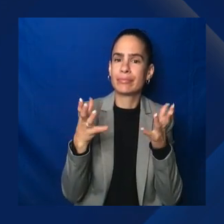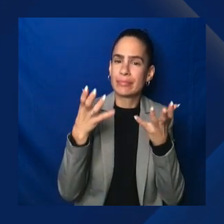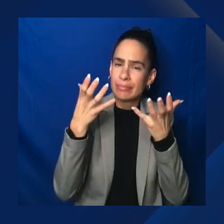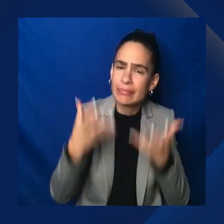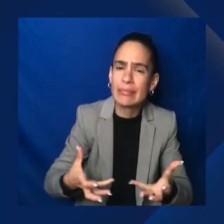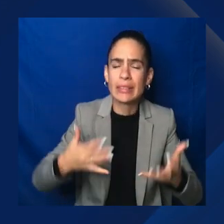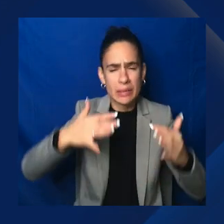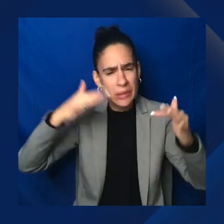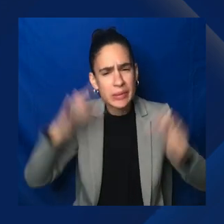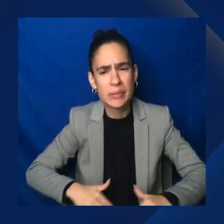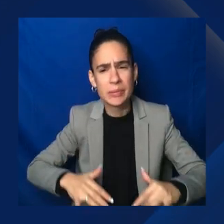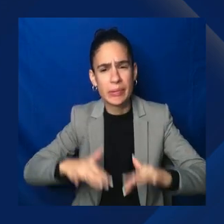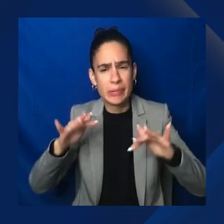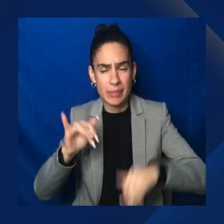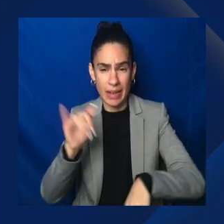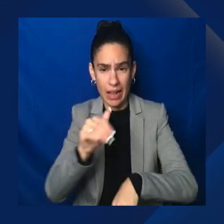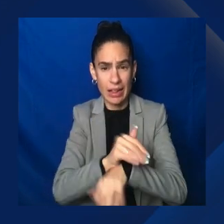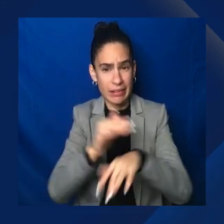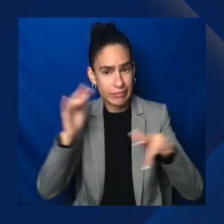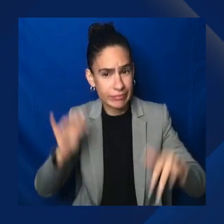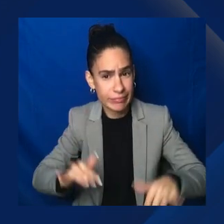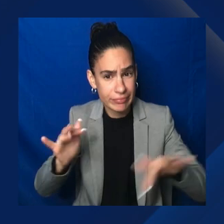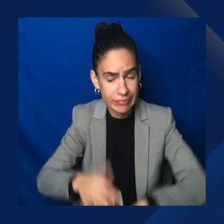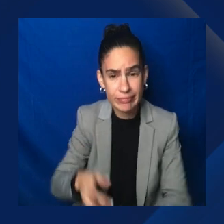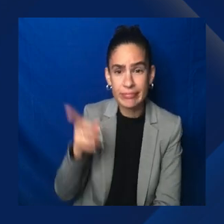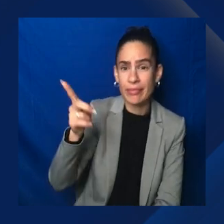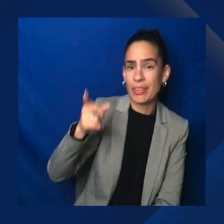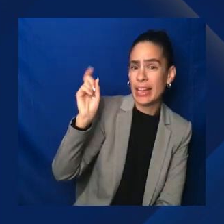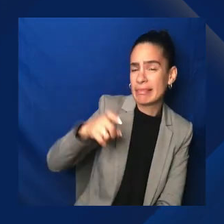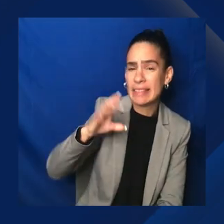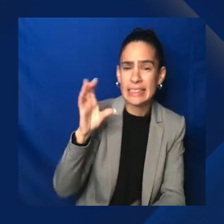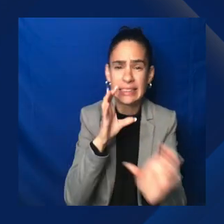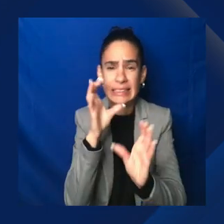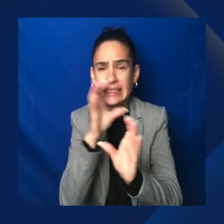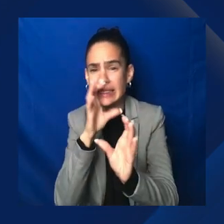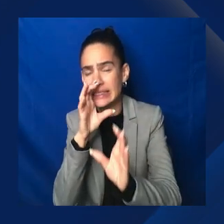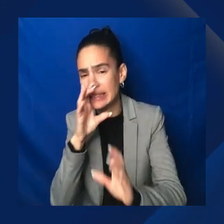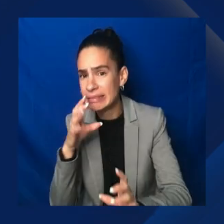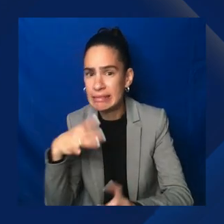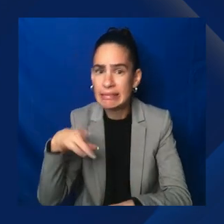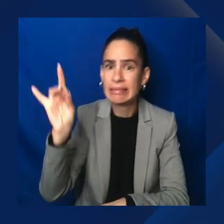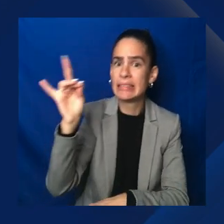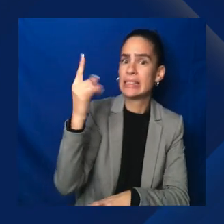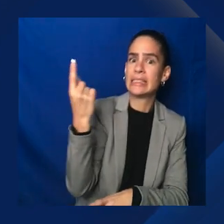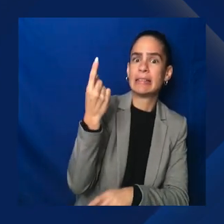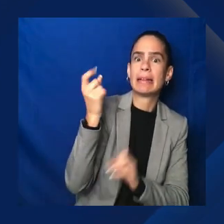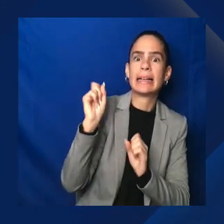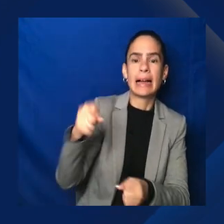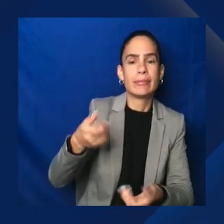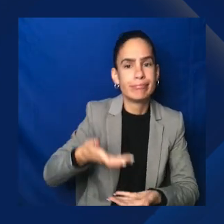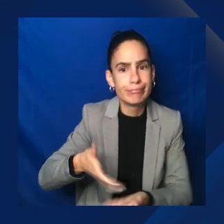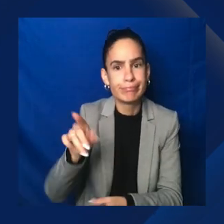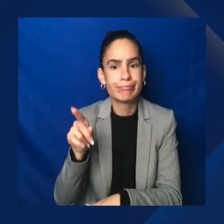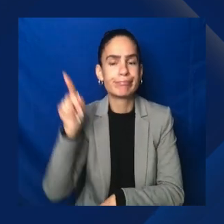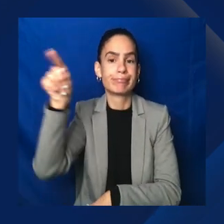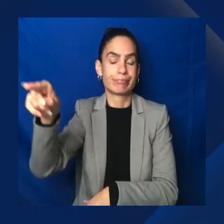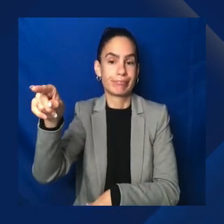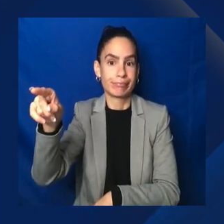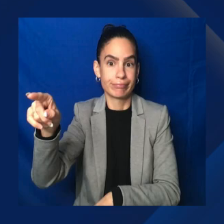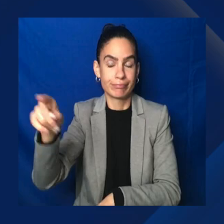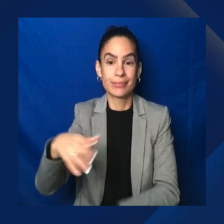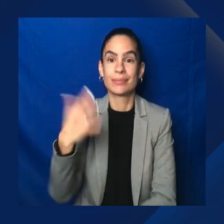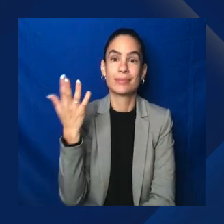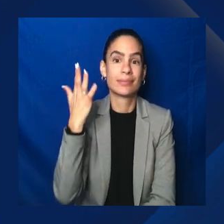to scramble to find somebody to take her because she needed a